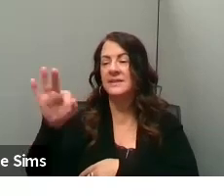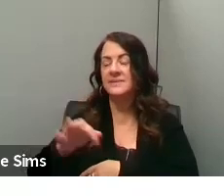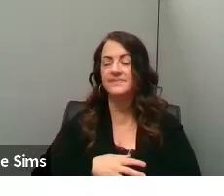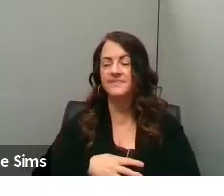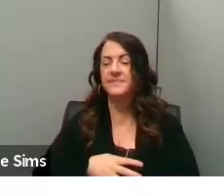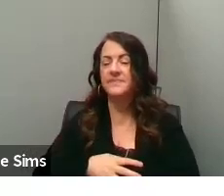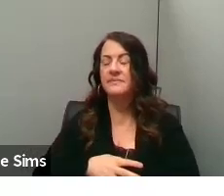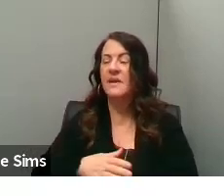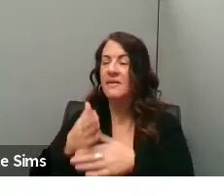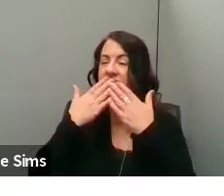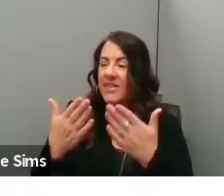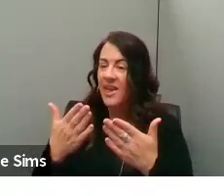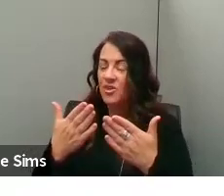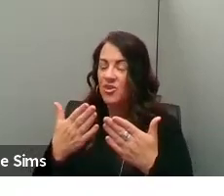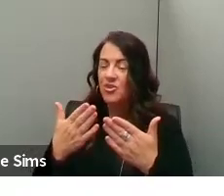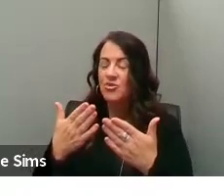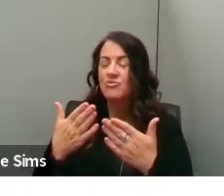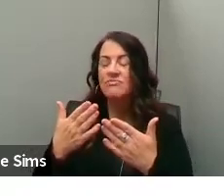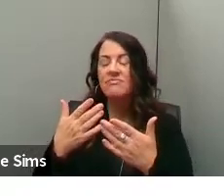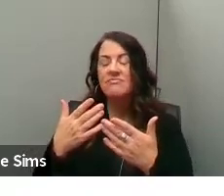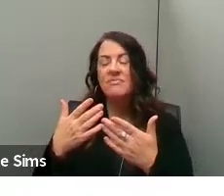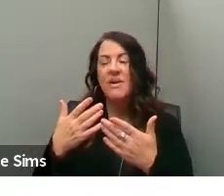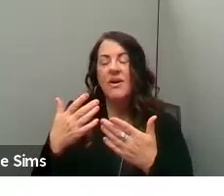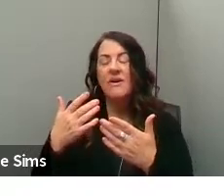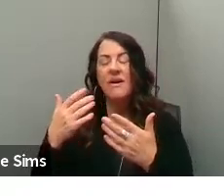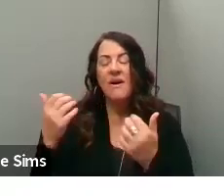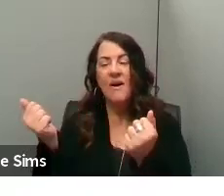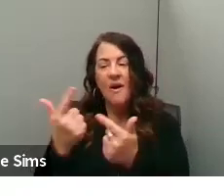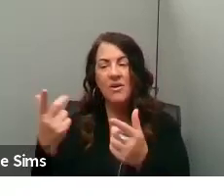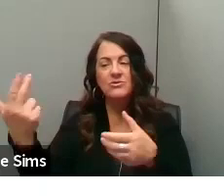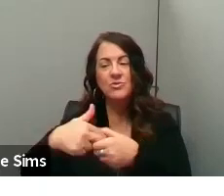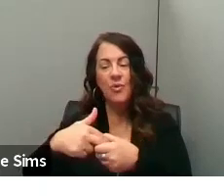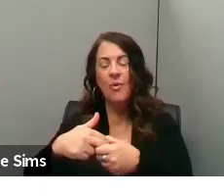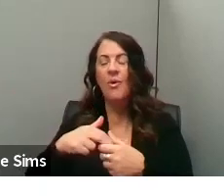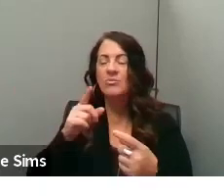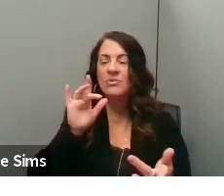us. And please know that we are in this together, and you're welcome to contact us